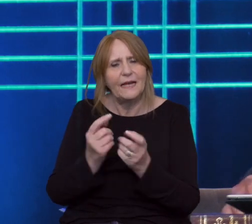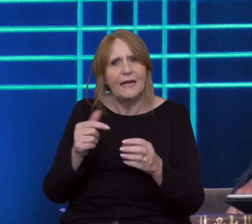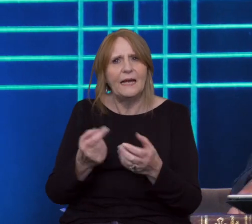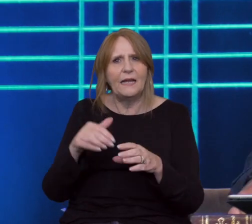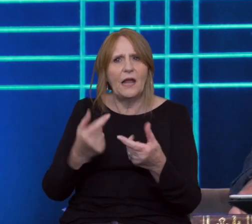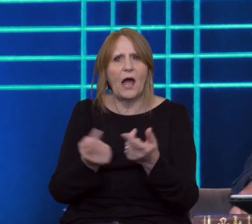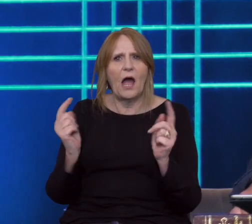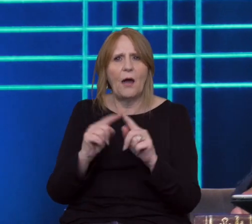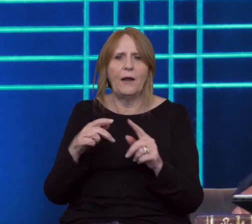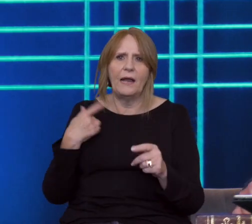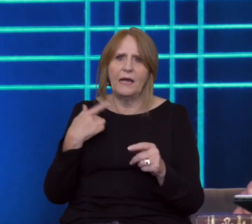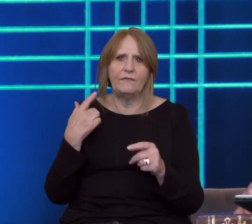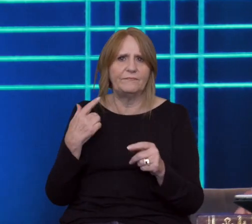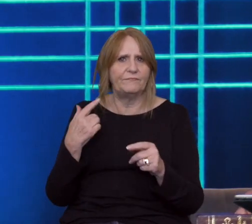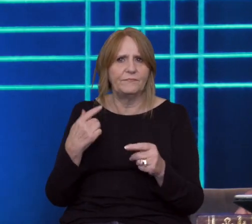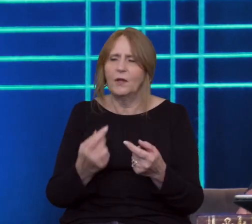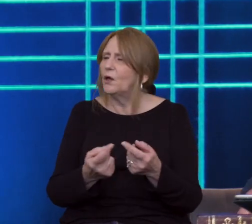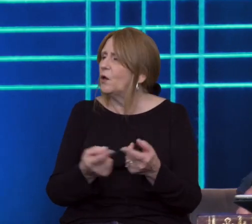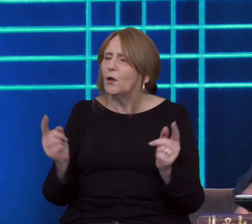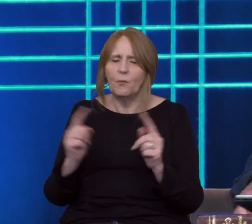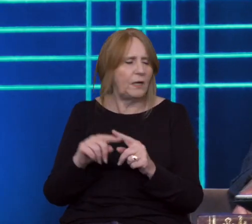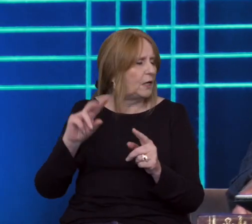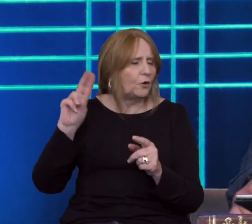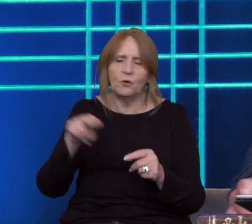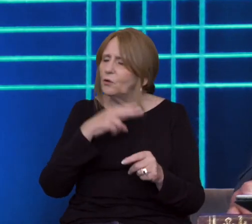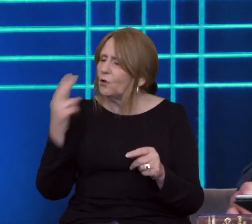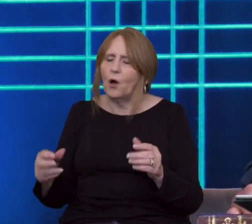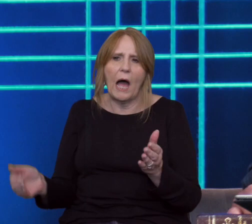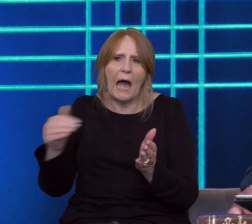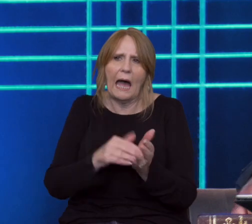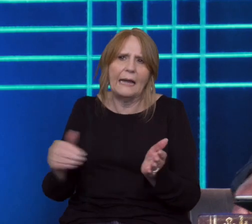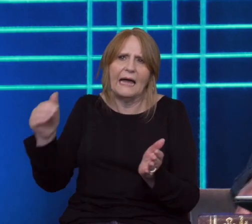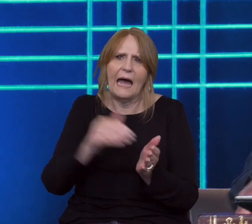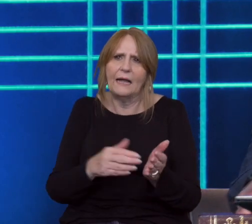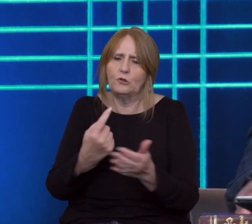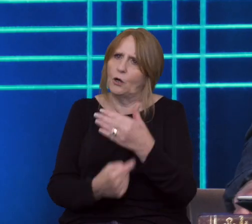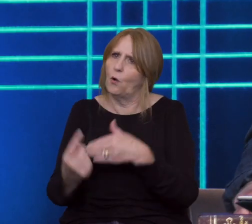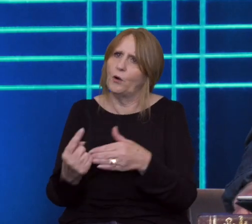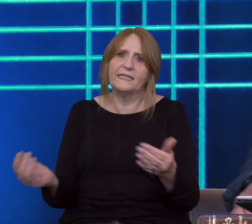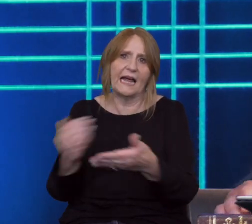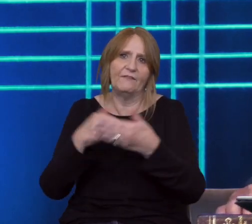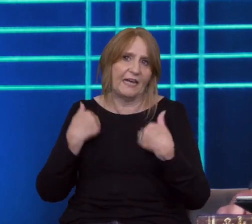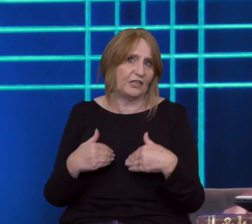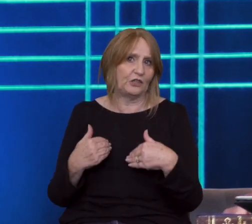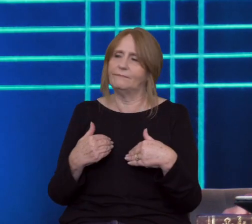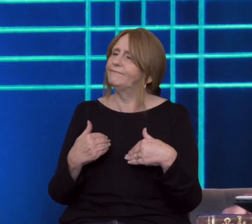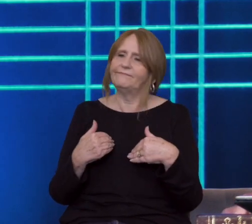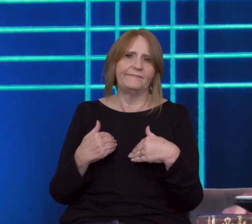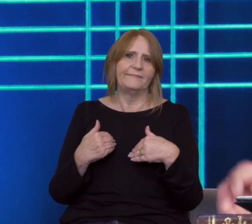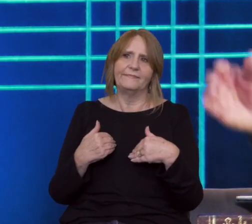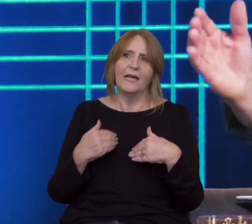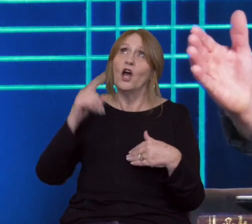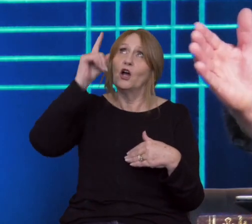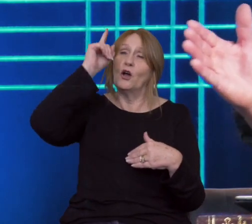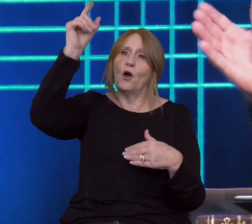add to our own salvation. God saved you. God filled you with the Holy Spirit. God set you